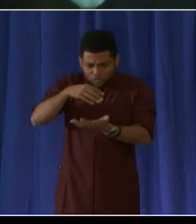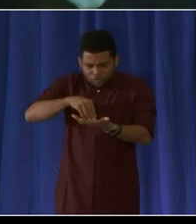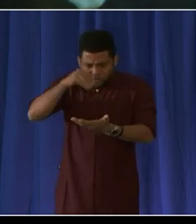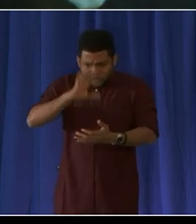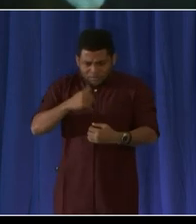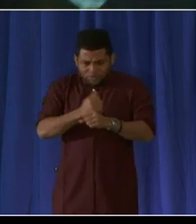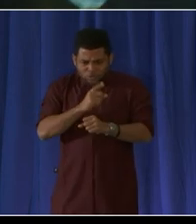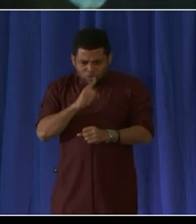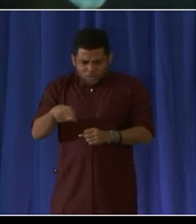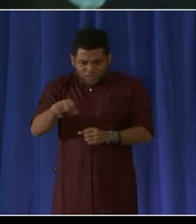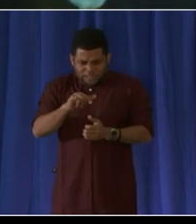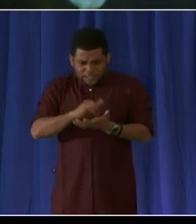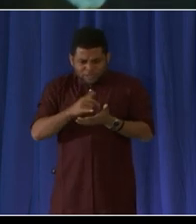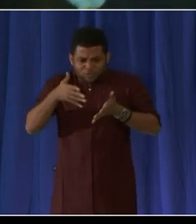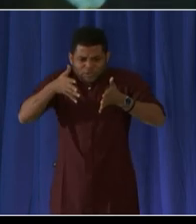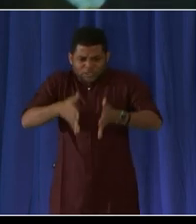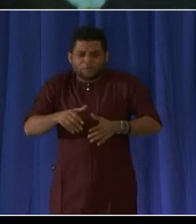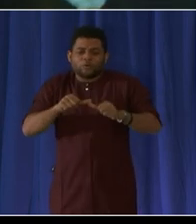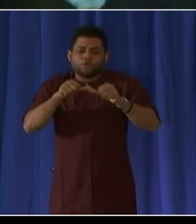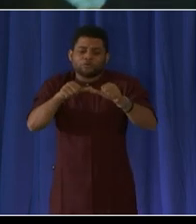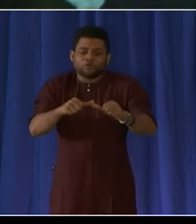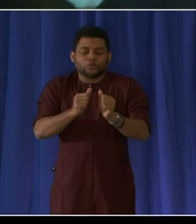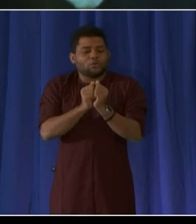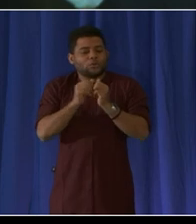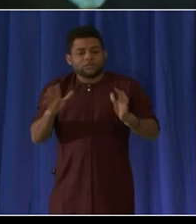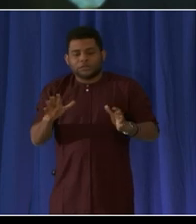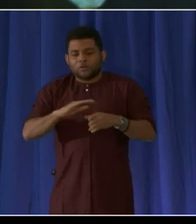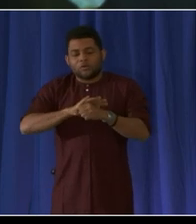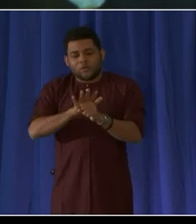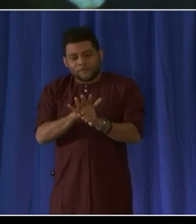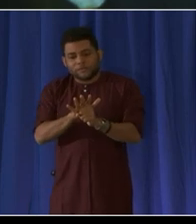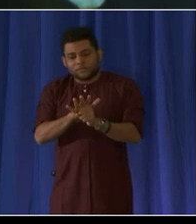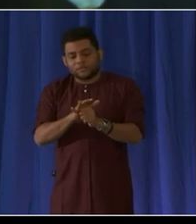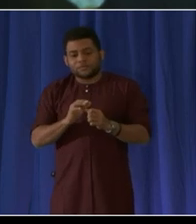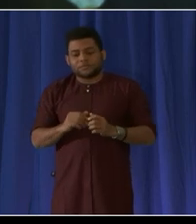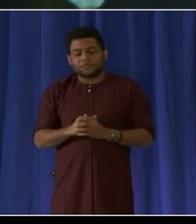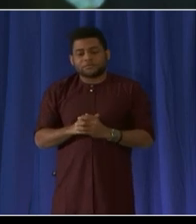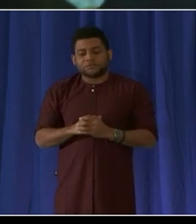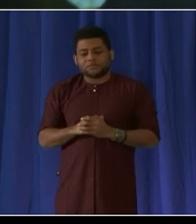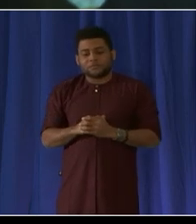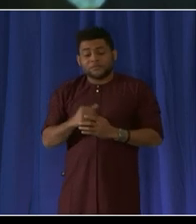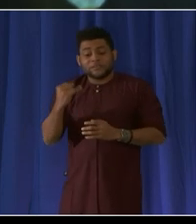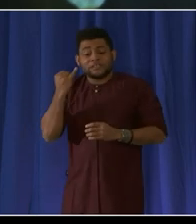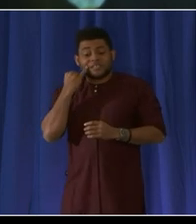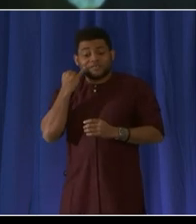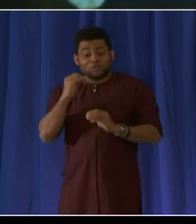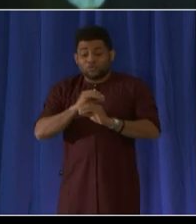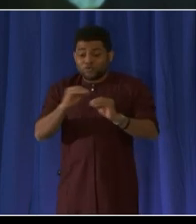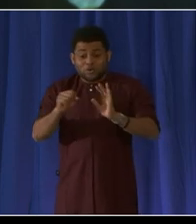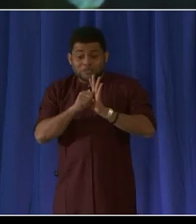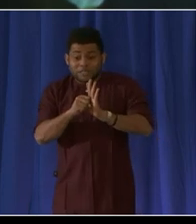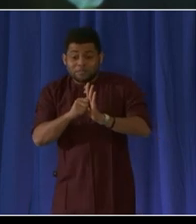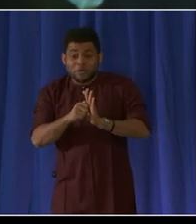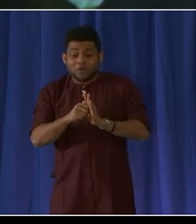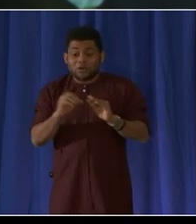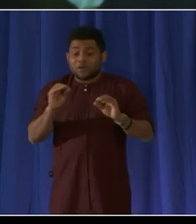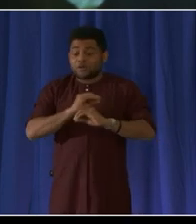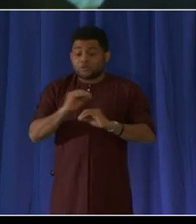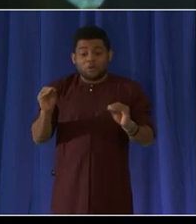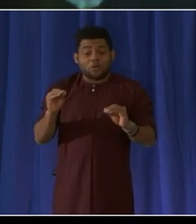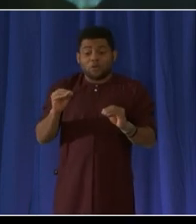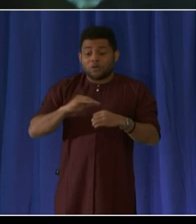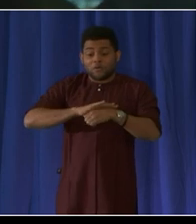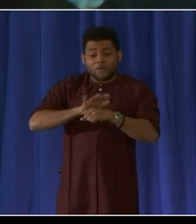the rest of the students remain COVID-free. And as long as they are asymptomatic, have no